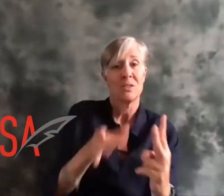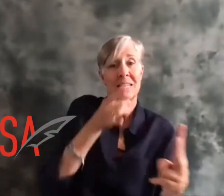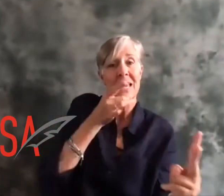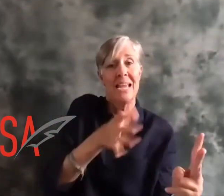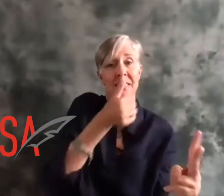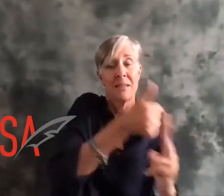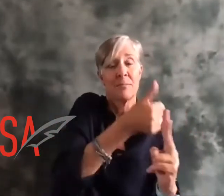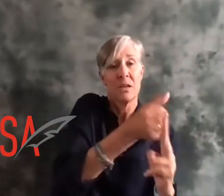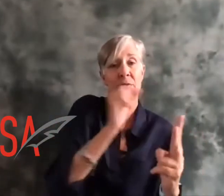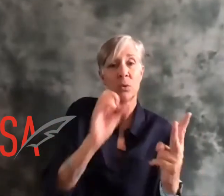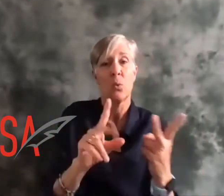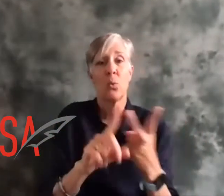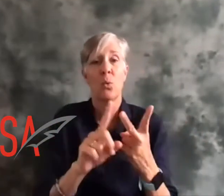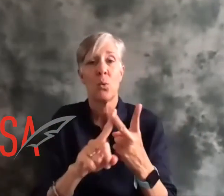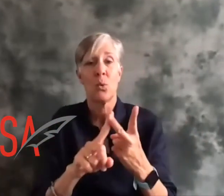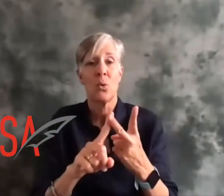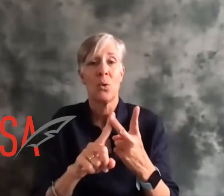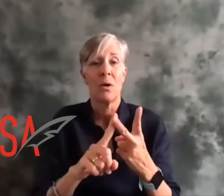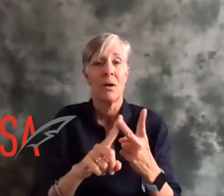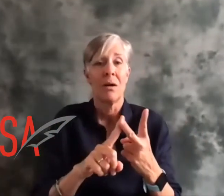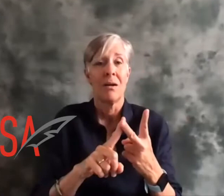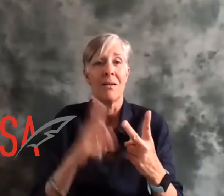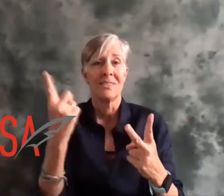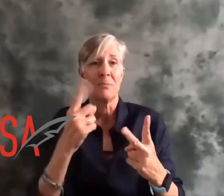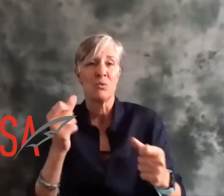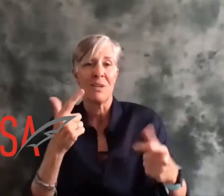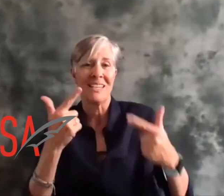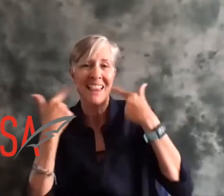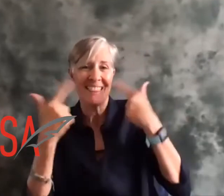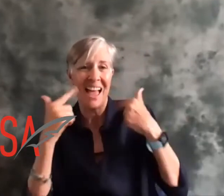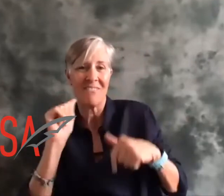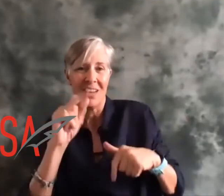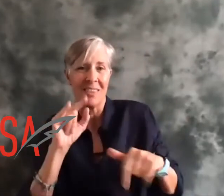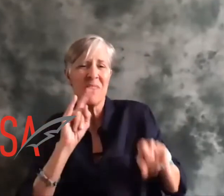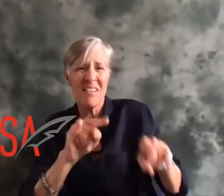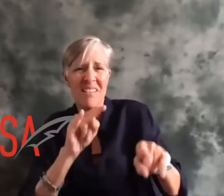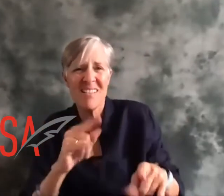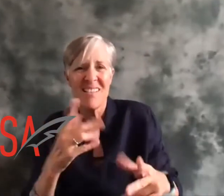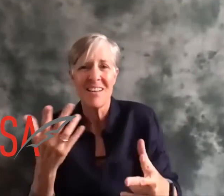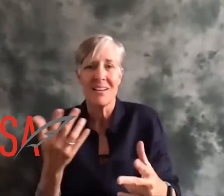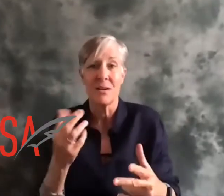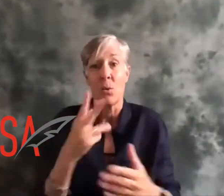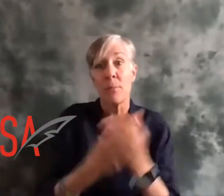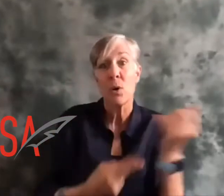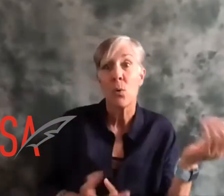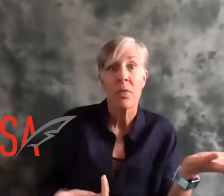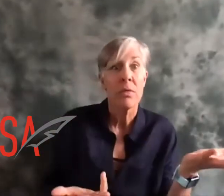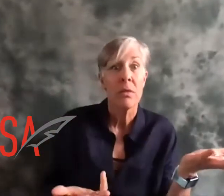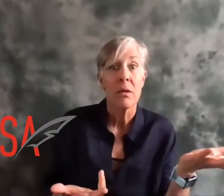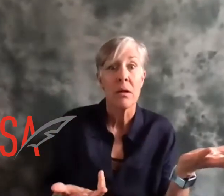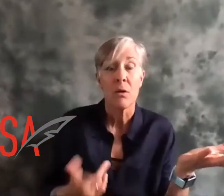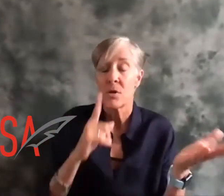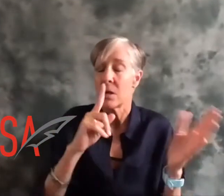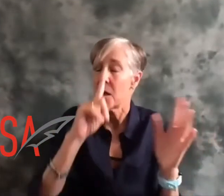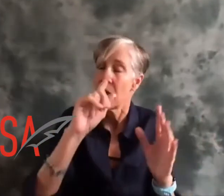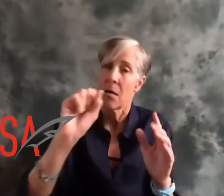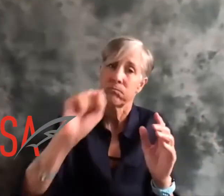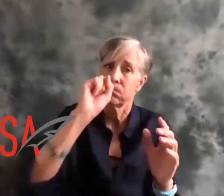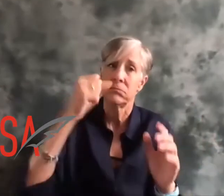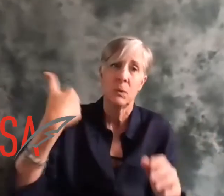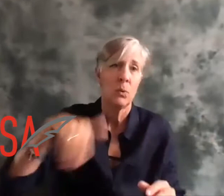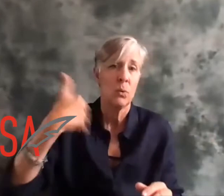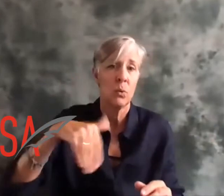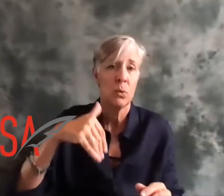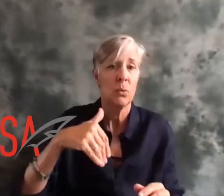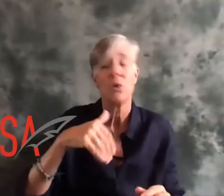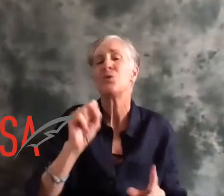or they are laughable characters, or both. And this is where it really hit me. And this can be applied to